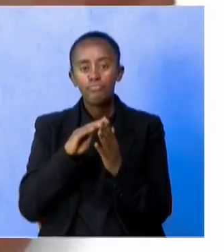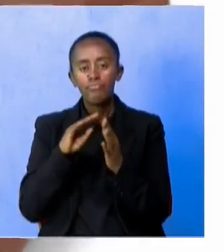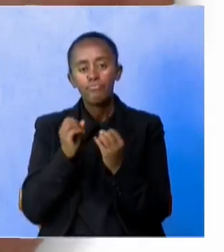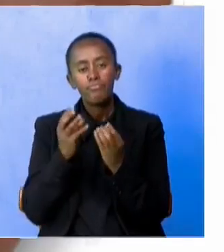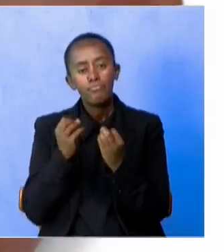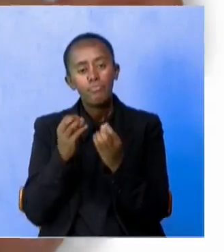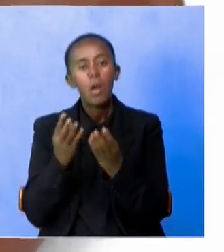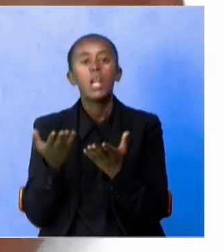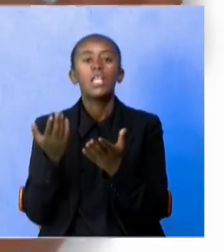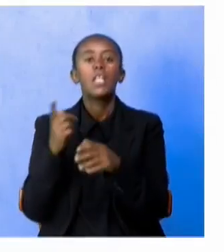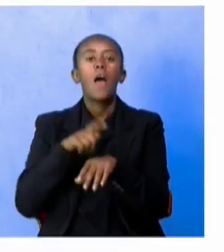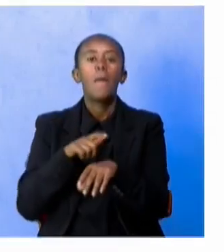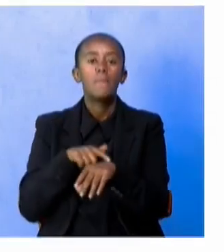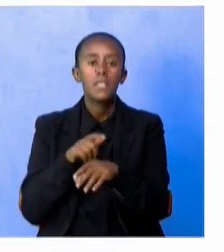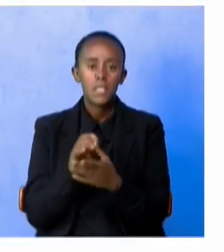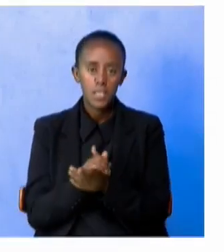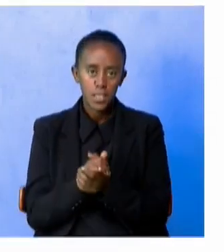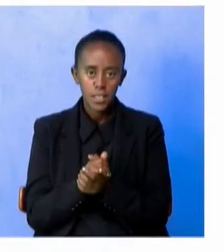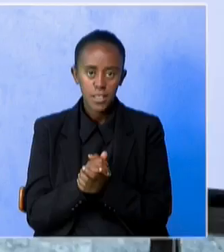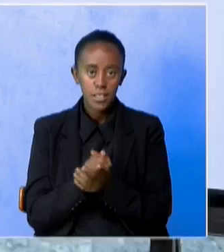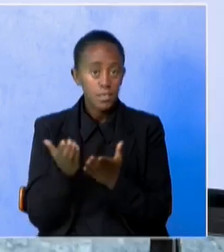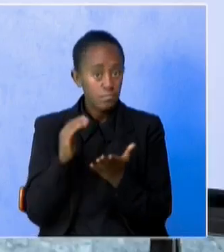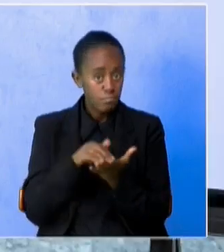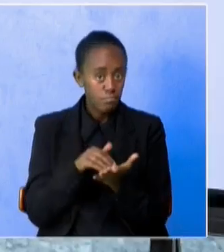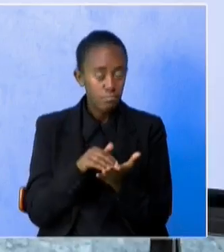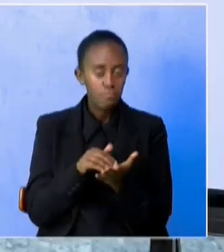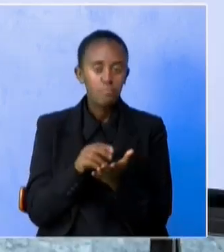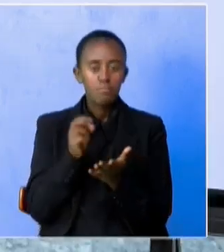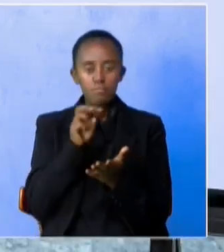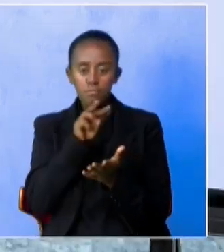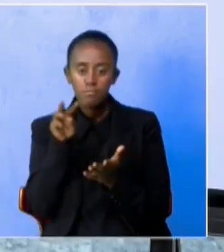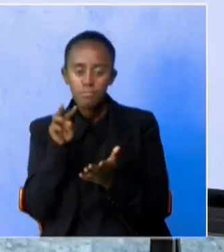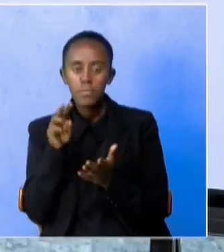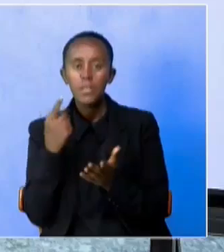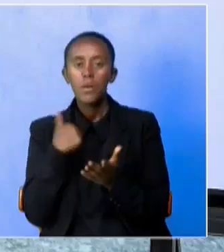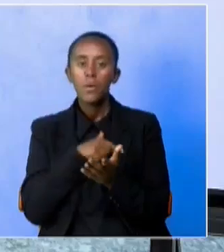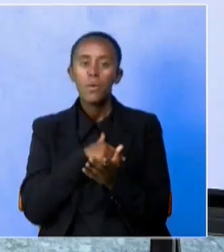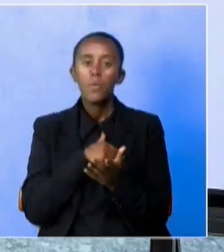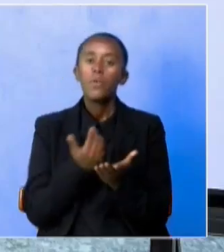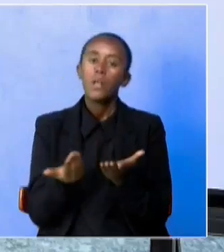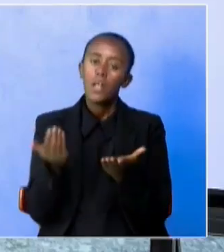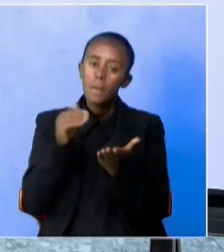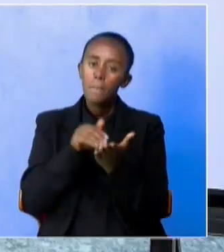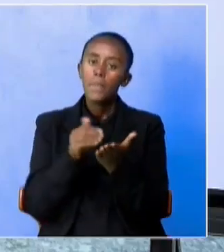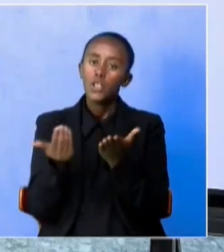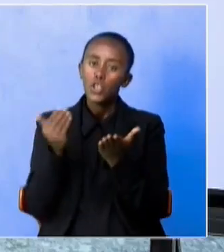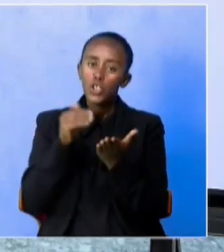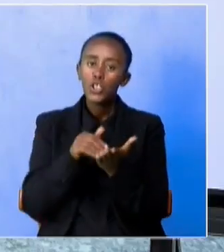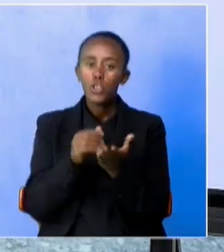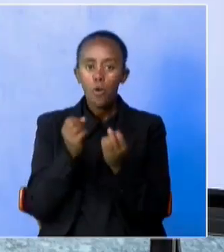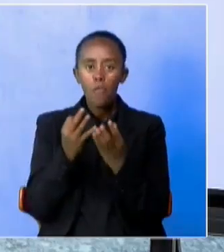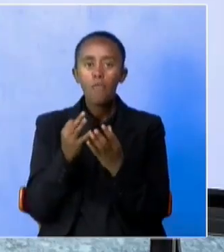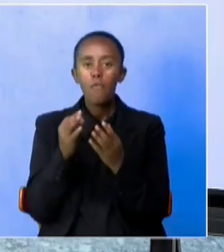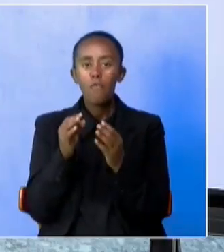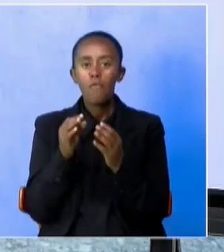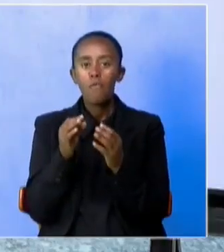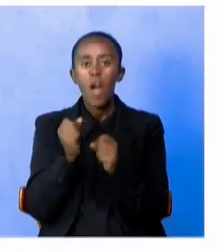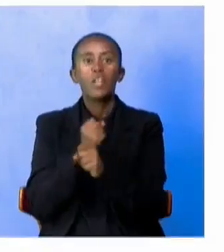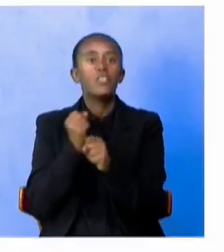Again, here, if you see, we have a repetition of actions, right? So she has